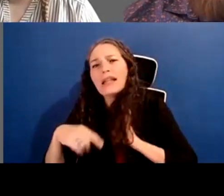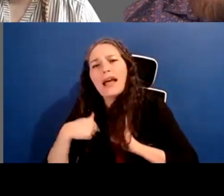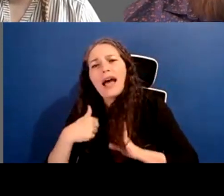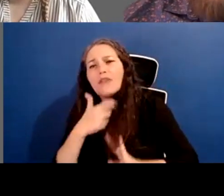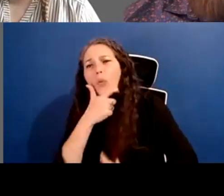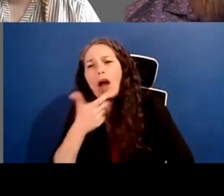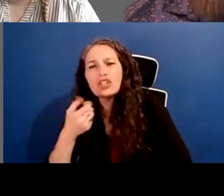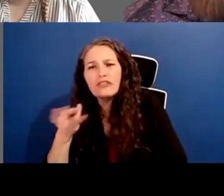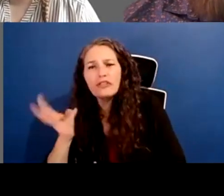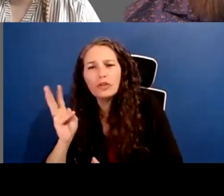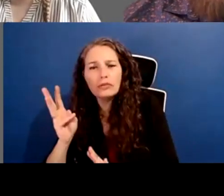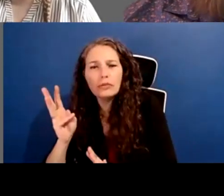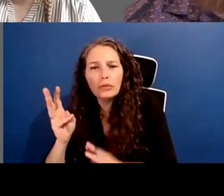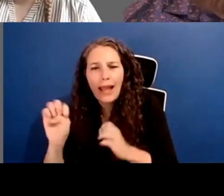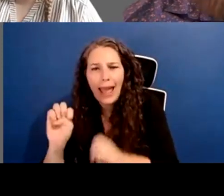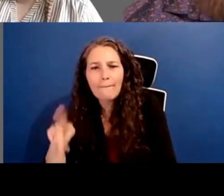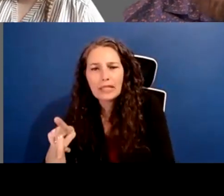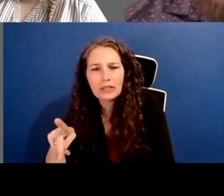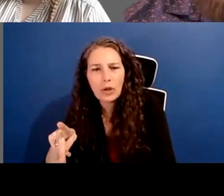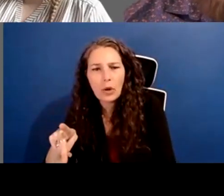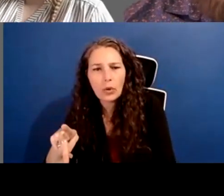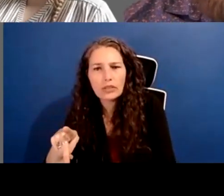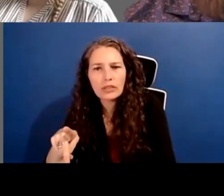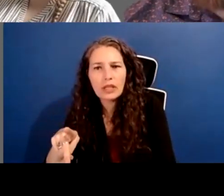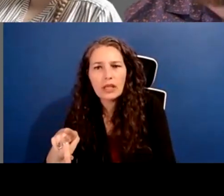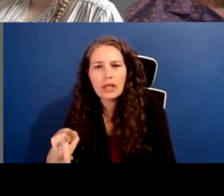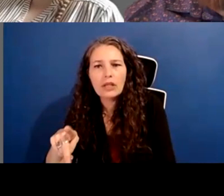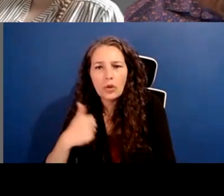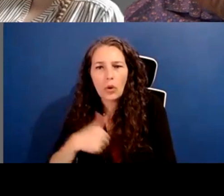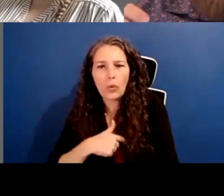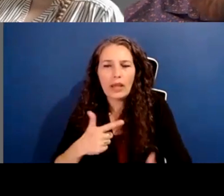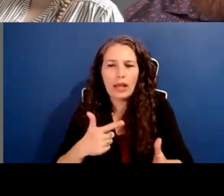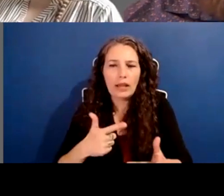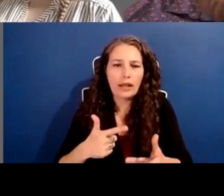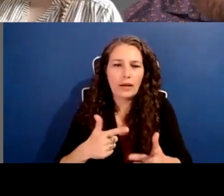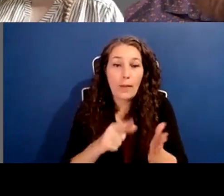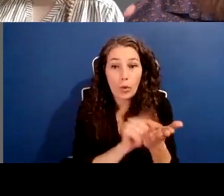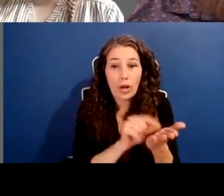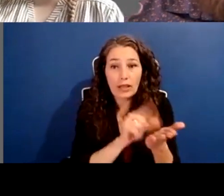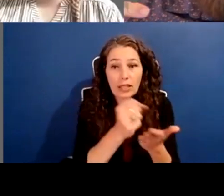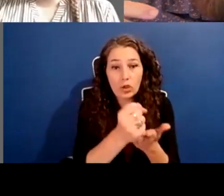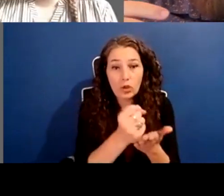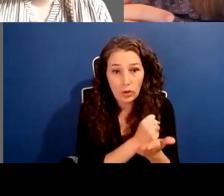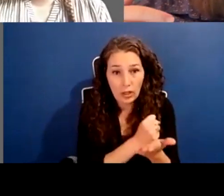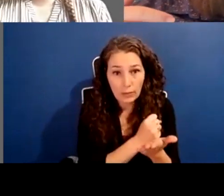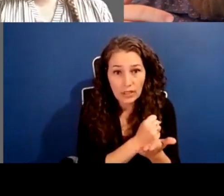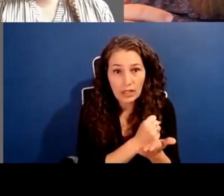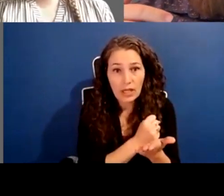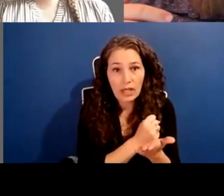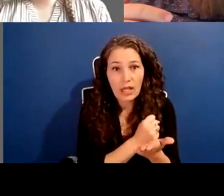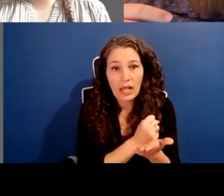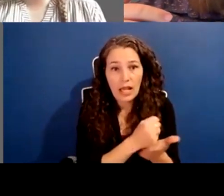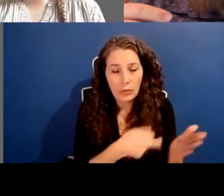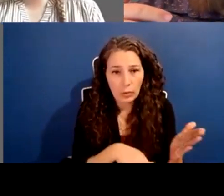the podcast itself after I've conducted the interview, and I went through and edited it through